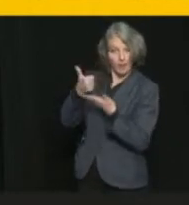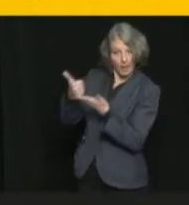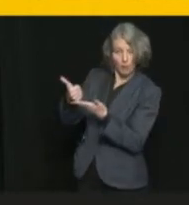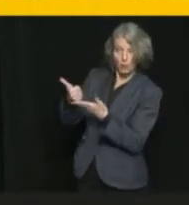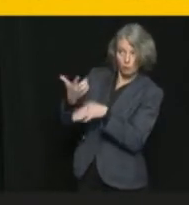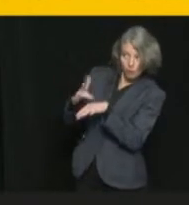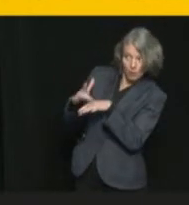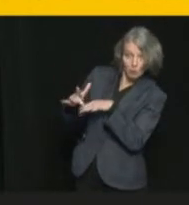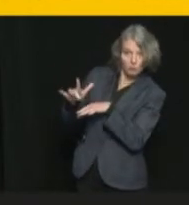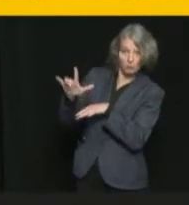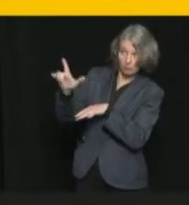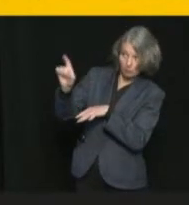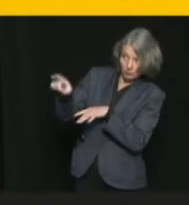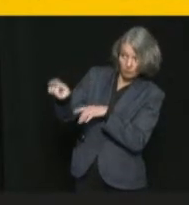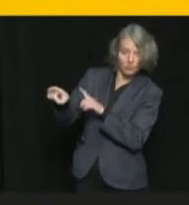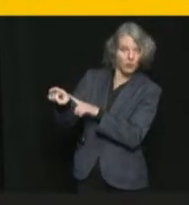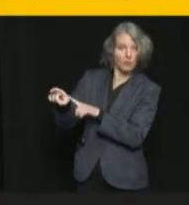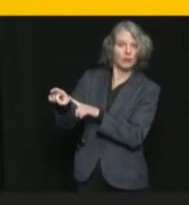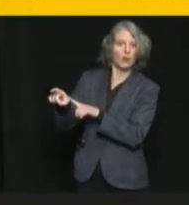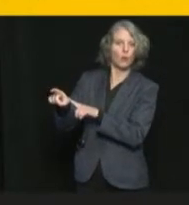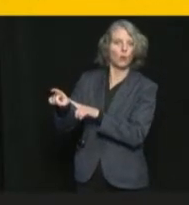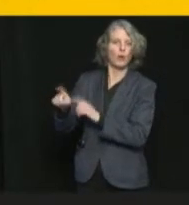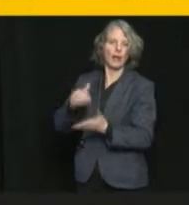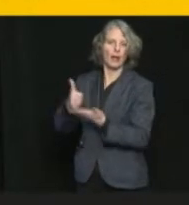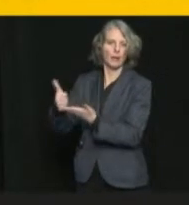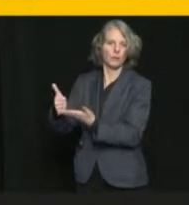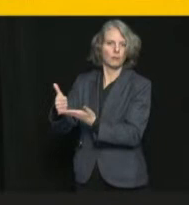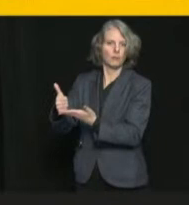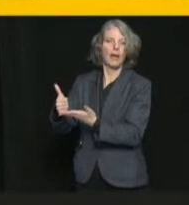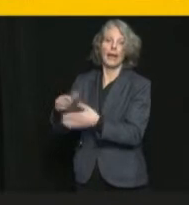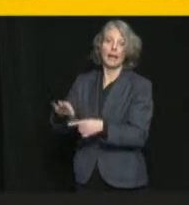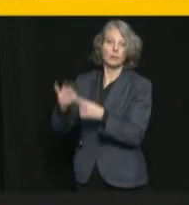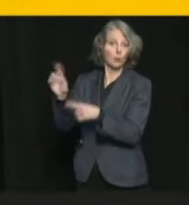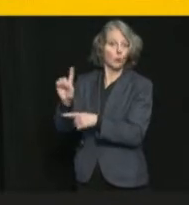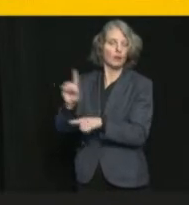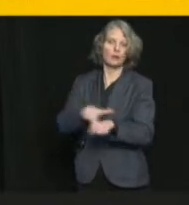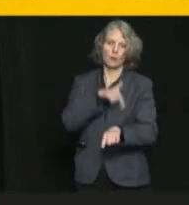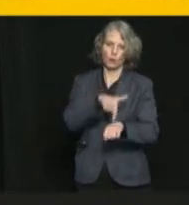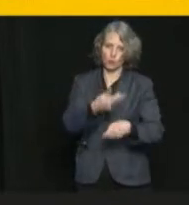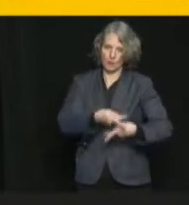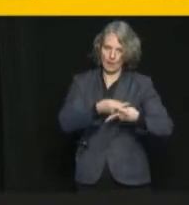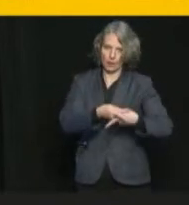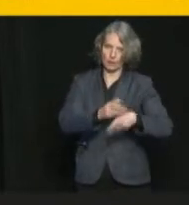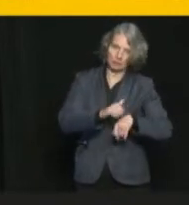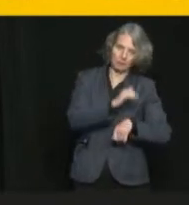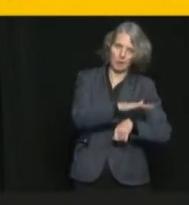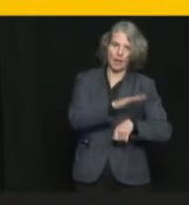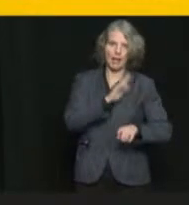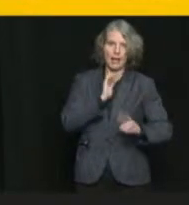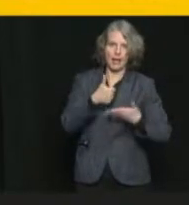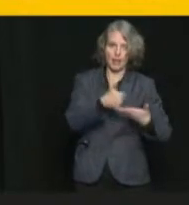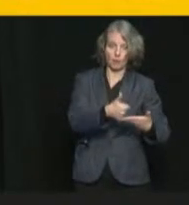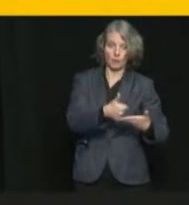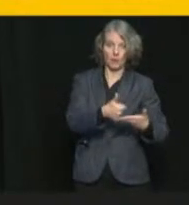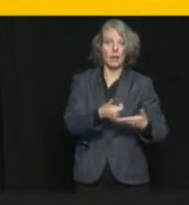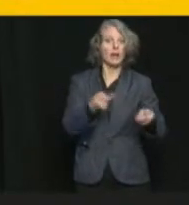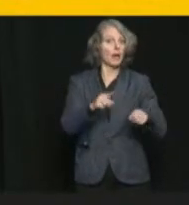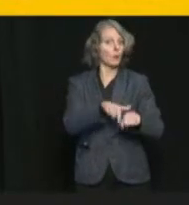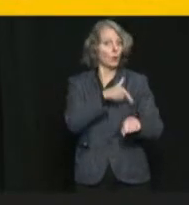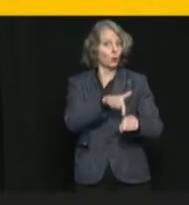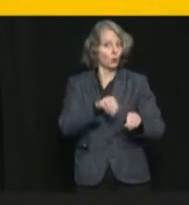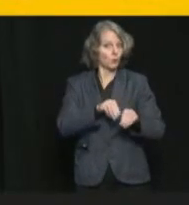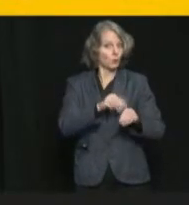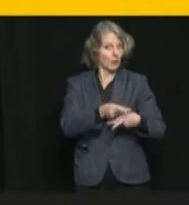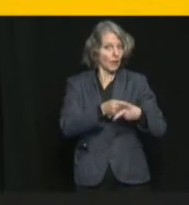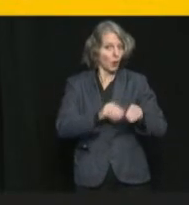wherever needed, including and especially for long-term care homes. The outbreaks happening in long-term care homes in